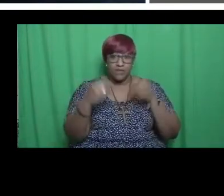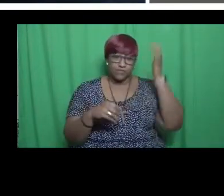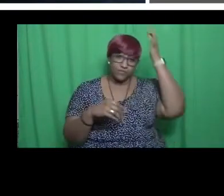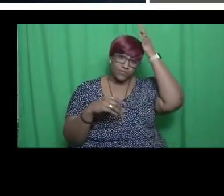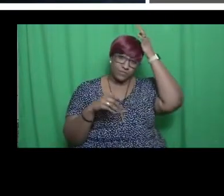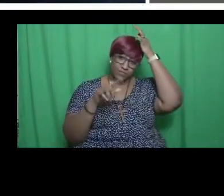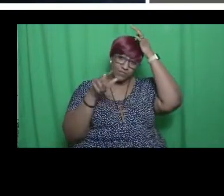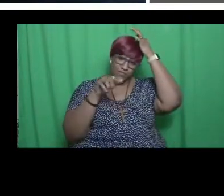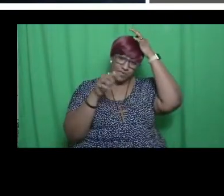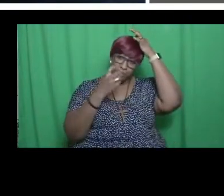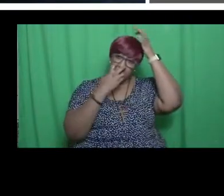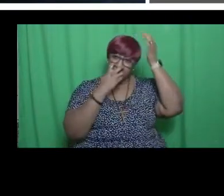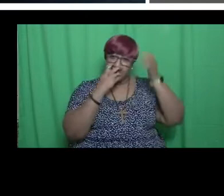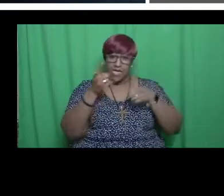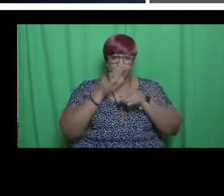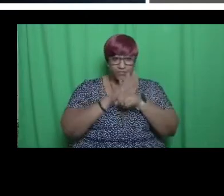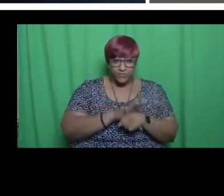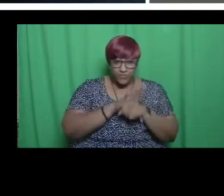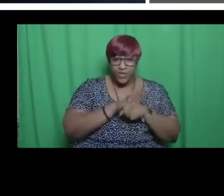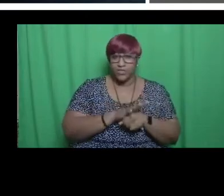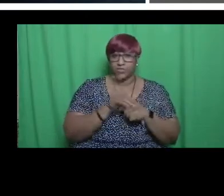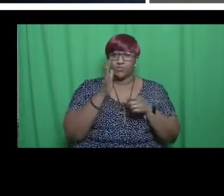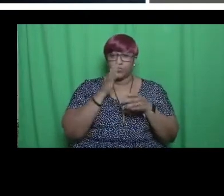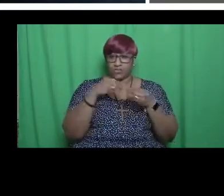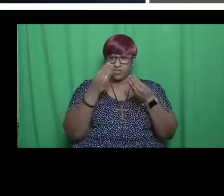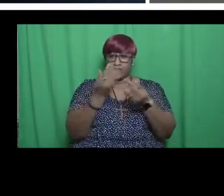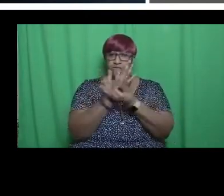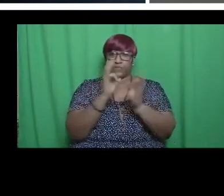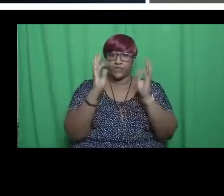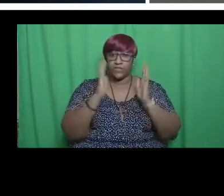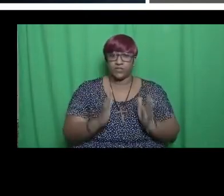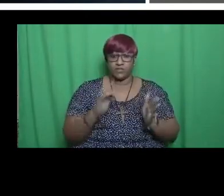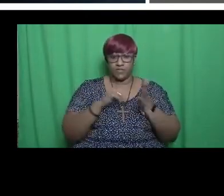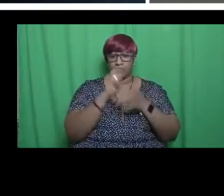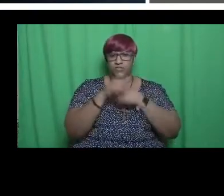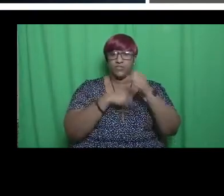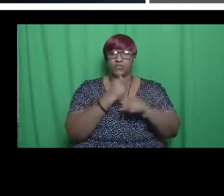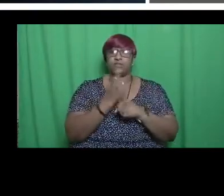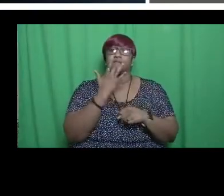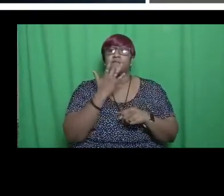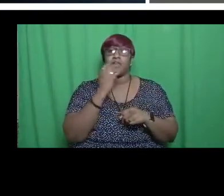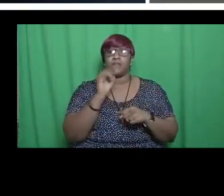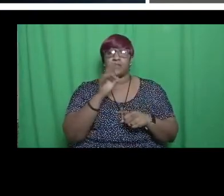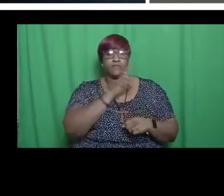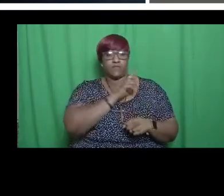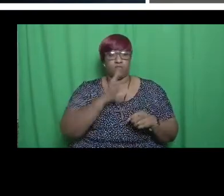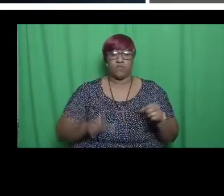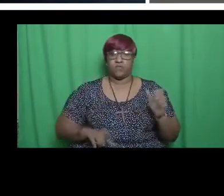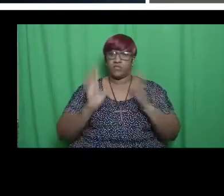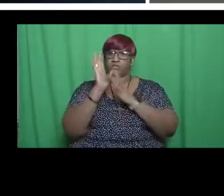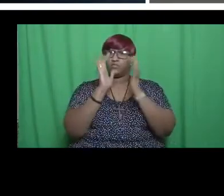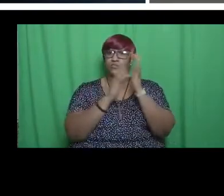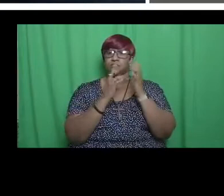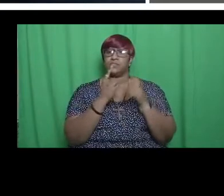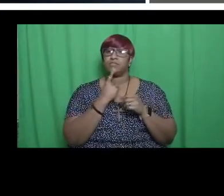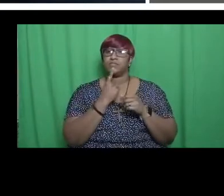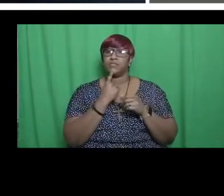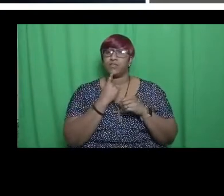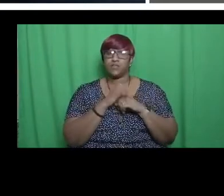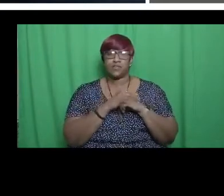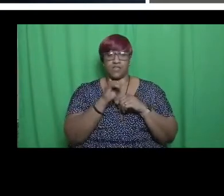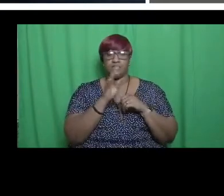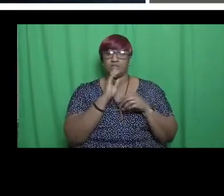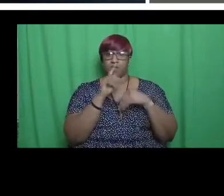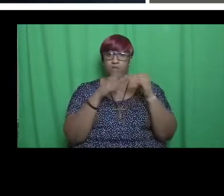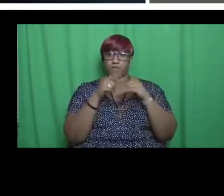their sight. The oppressed will receive freedom. This is the year of the favor of the Lord. And then Jesus said, that's talking about